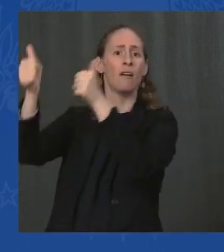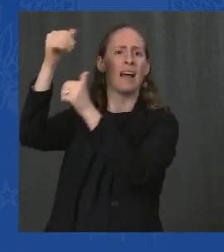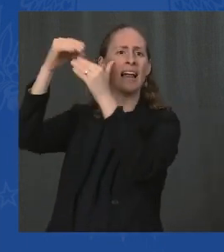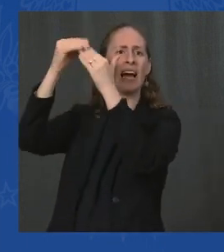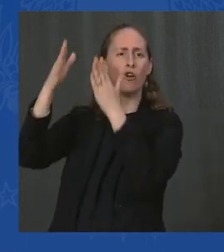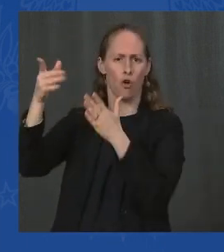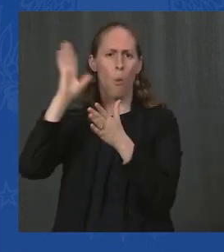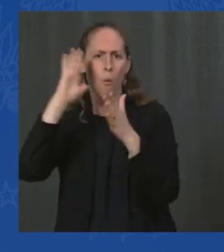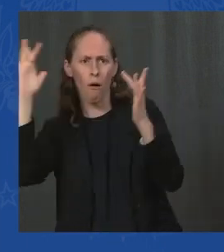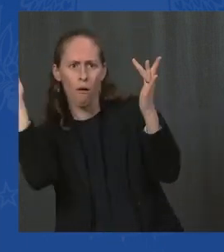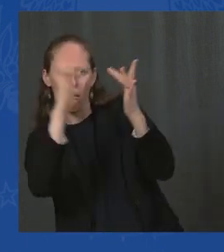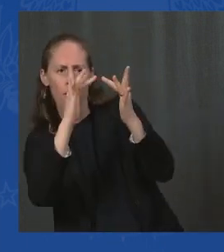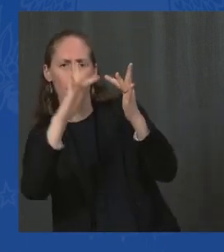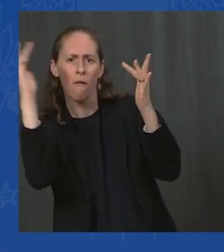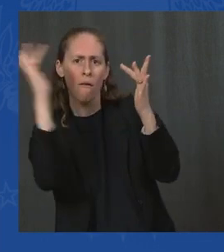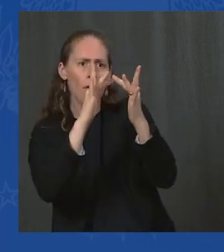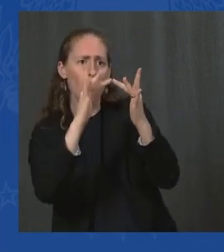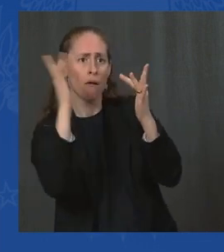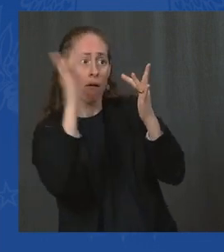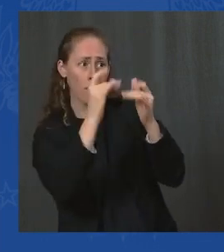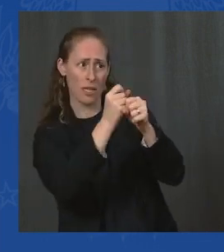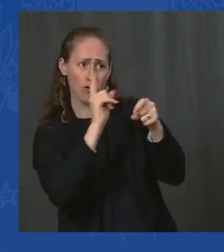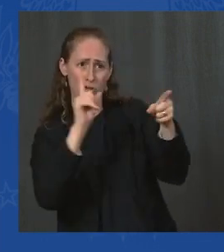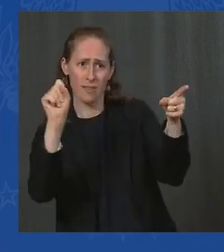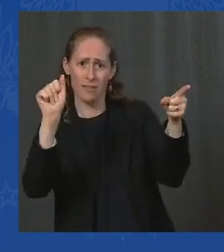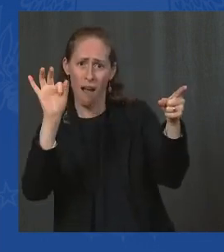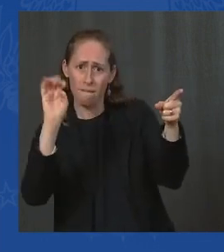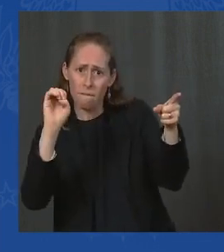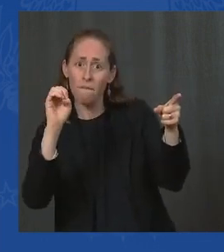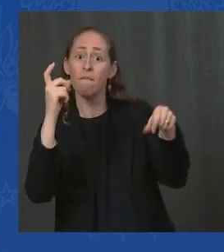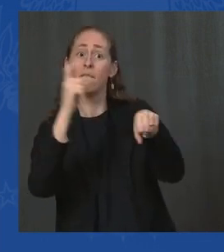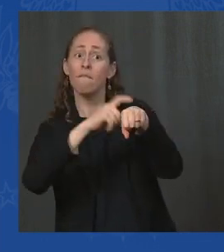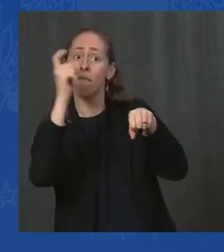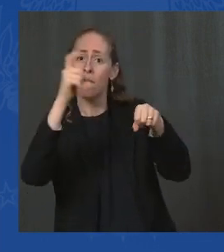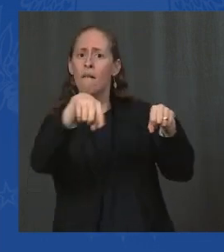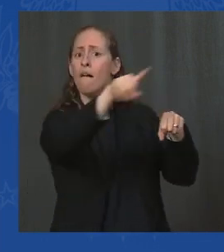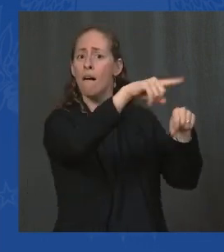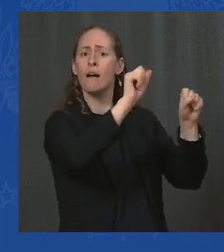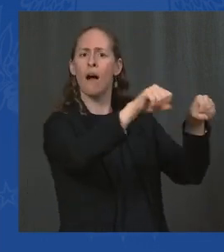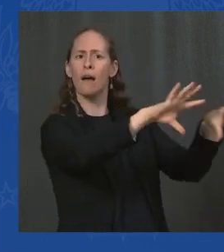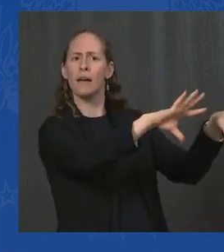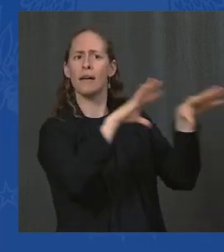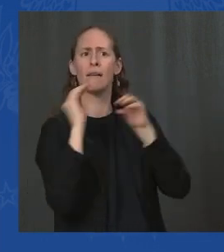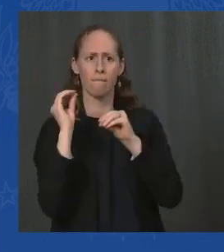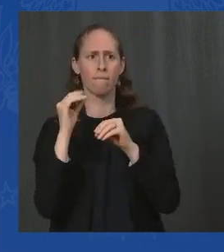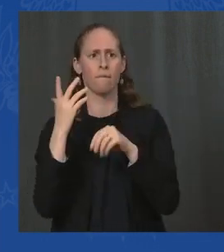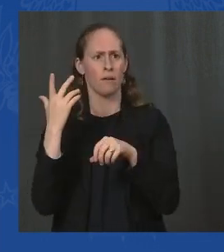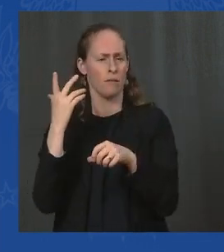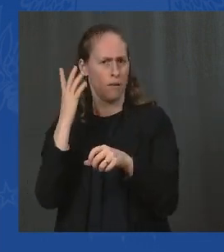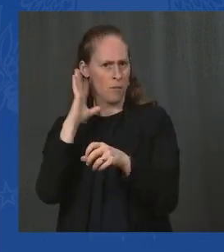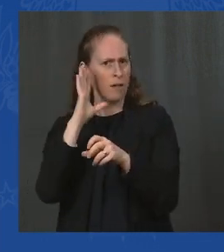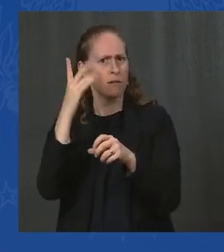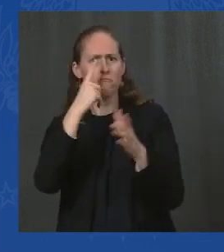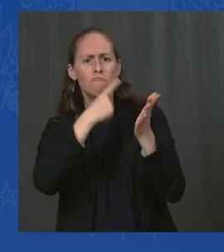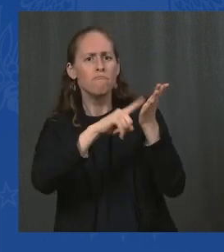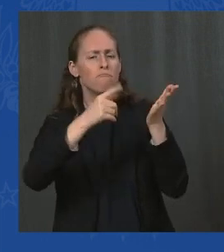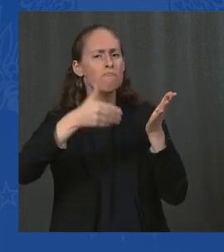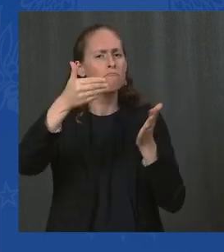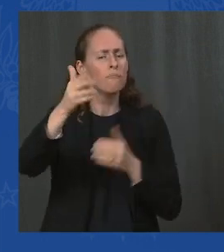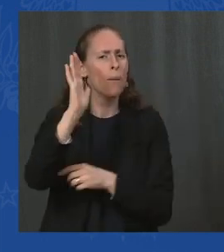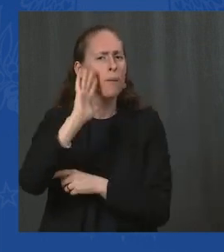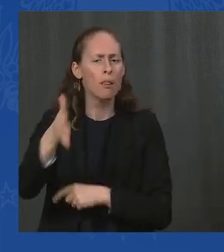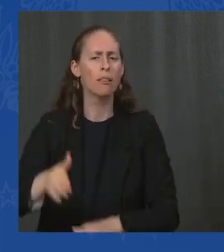American, Afghan partner, or foreign national who wants to leave Afghanistan. In fact, just